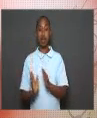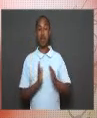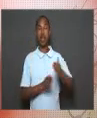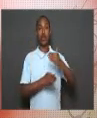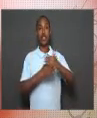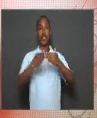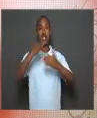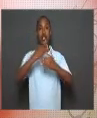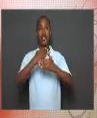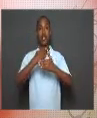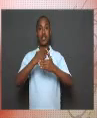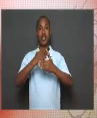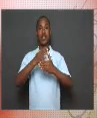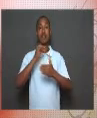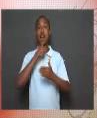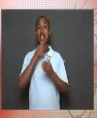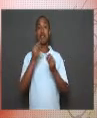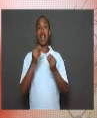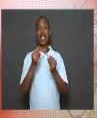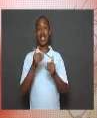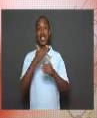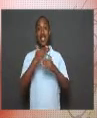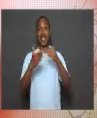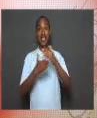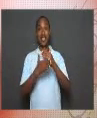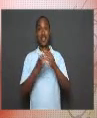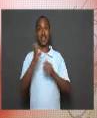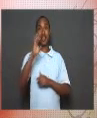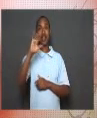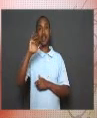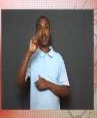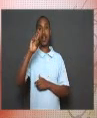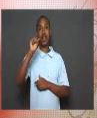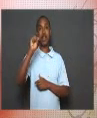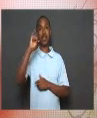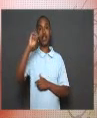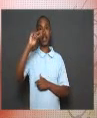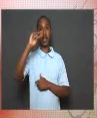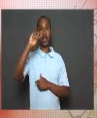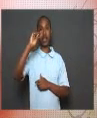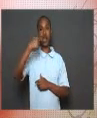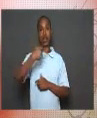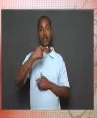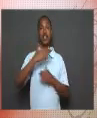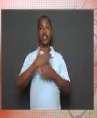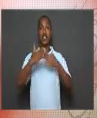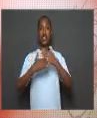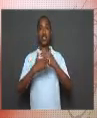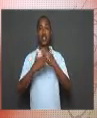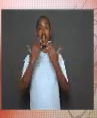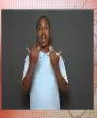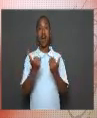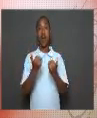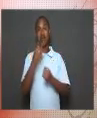stages, tanning stages, and crusting stages. Students, let us go over